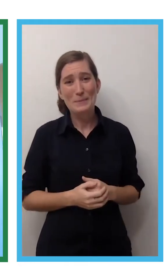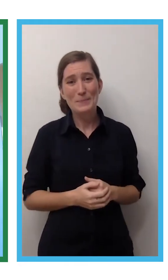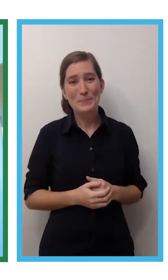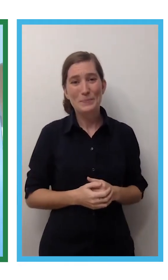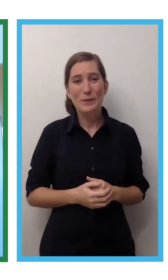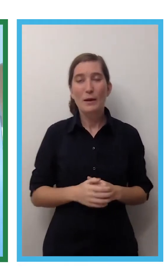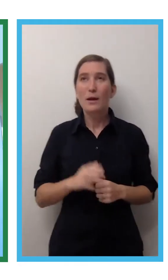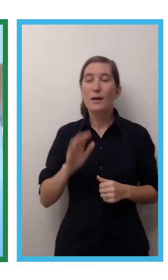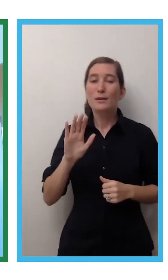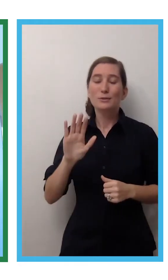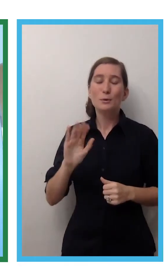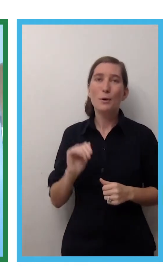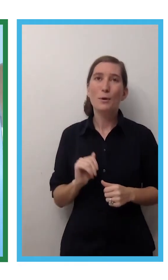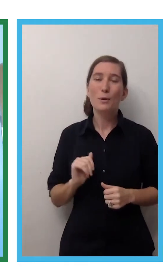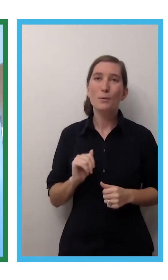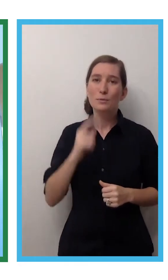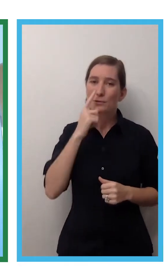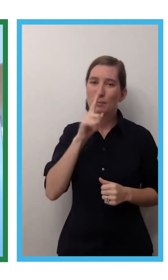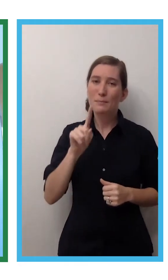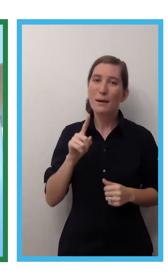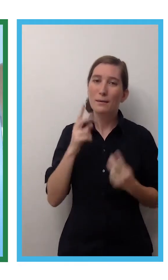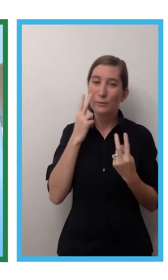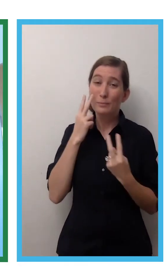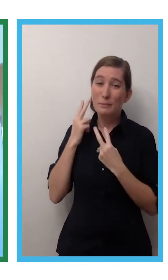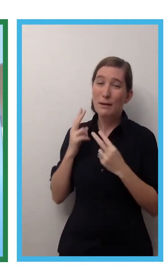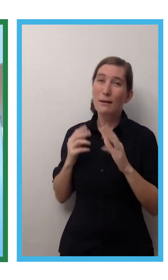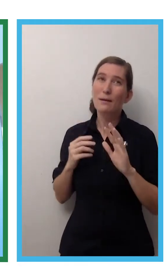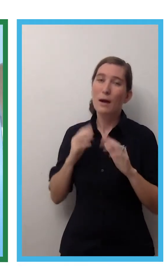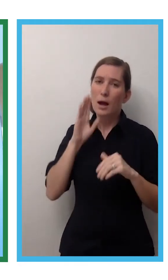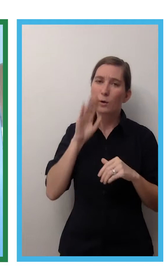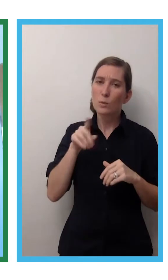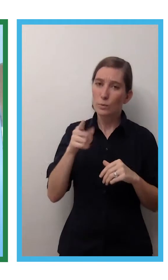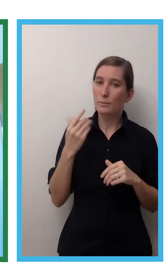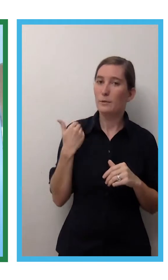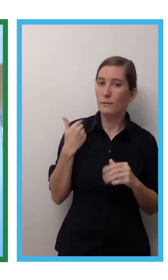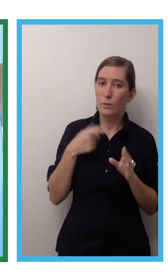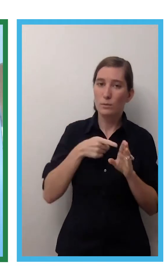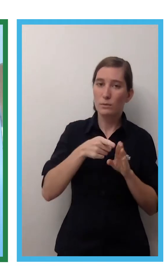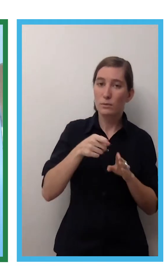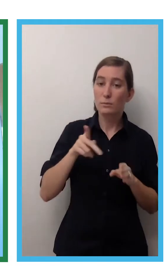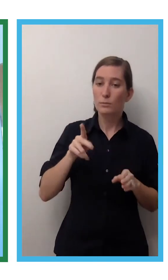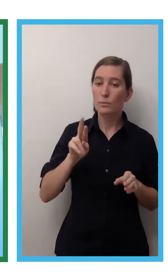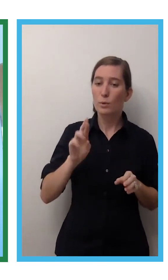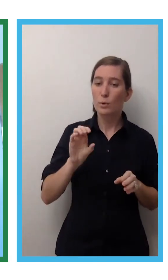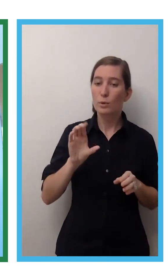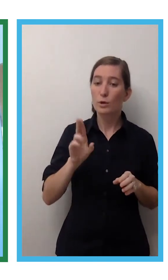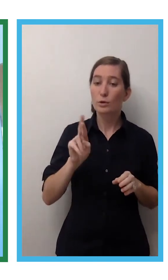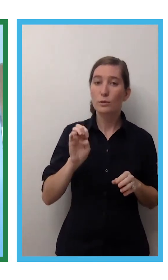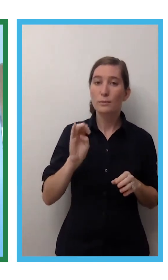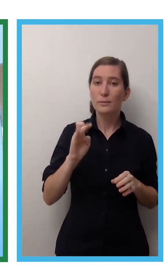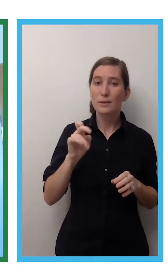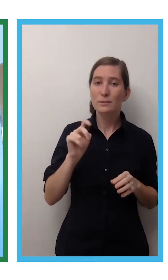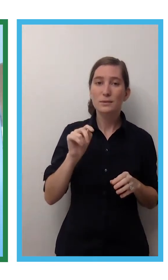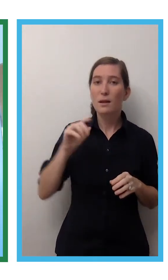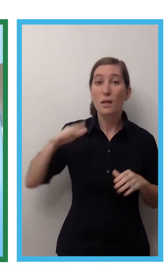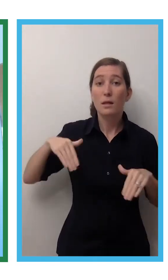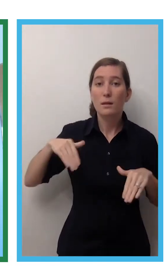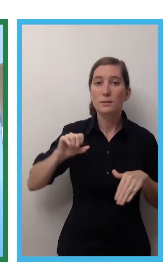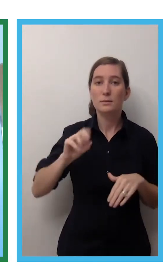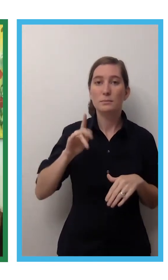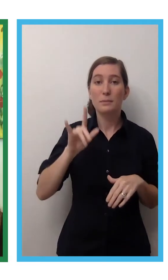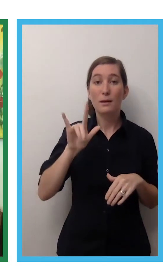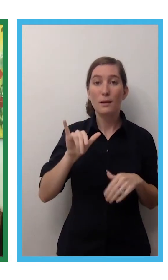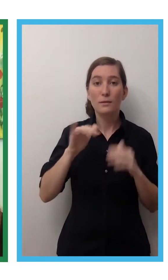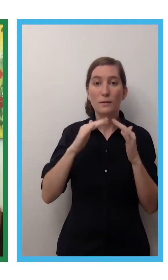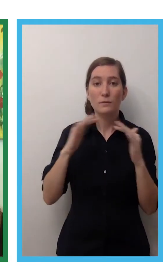Take us back in the day, because I know you were in procurement, but not necessarily supplier diversity back in the day. And so where